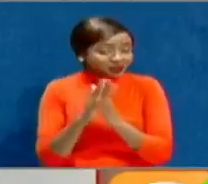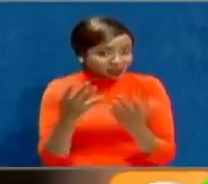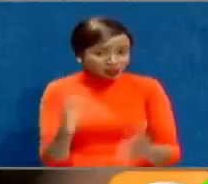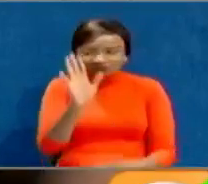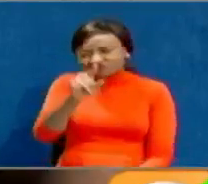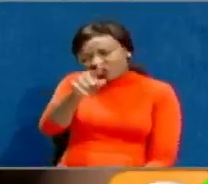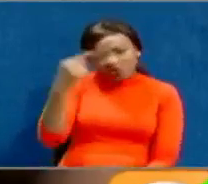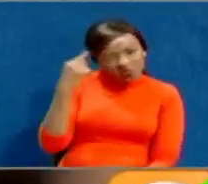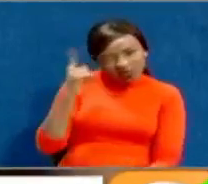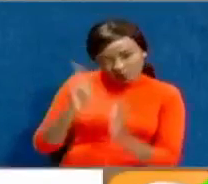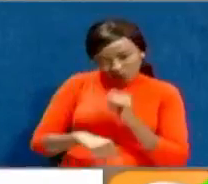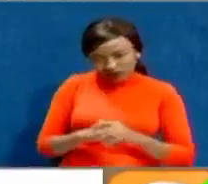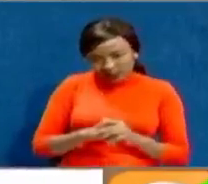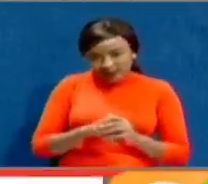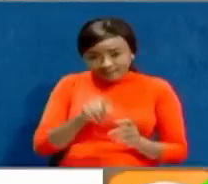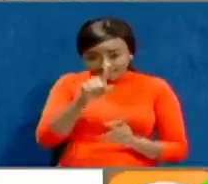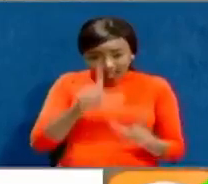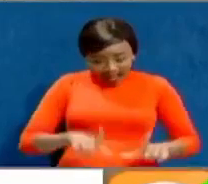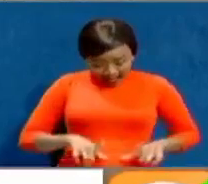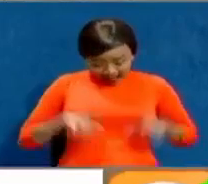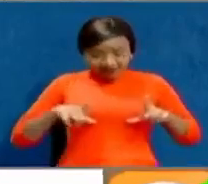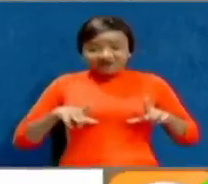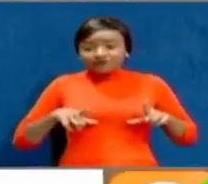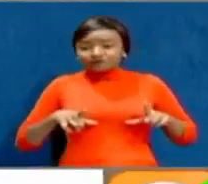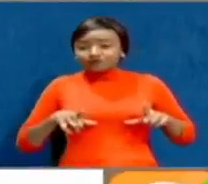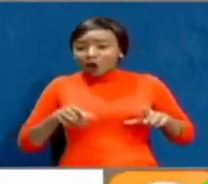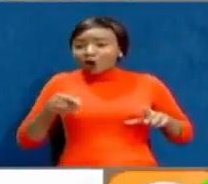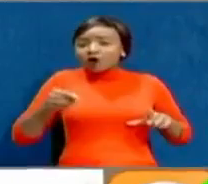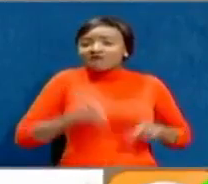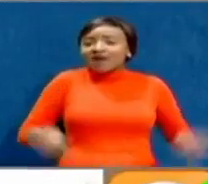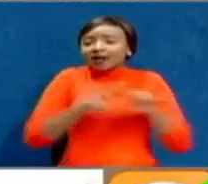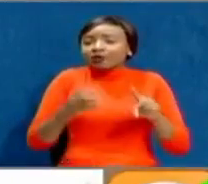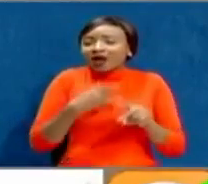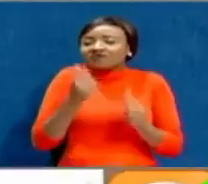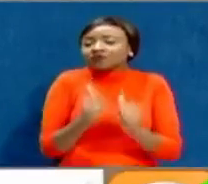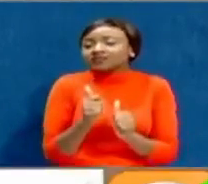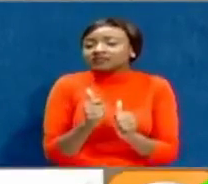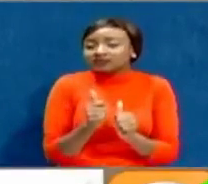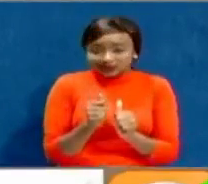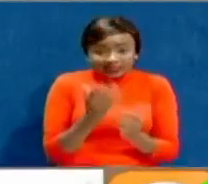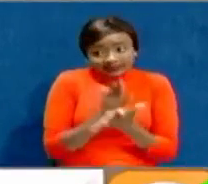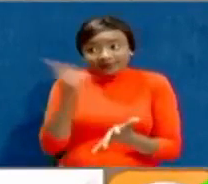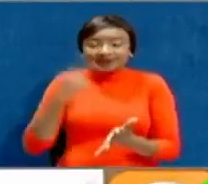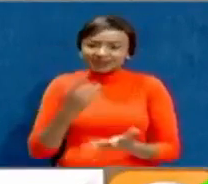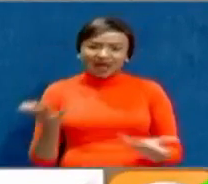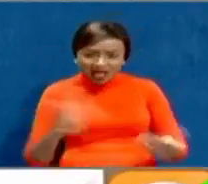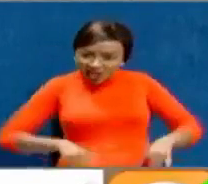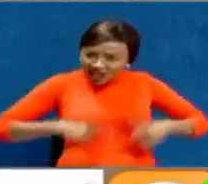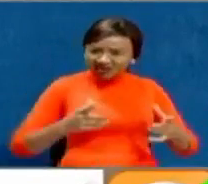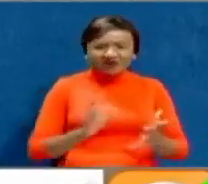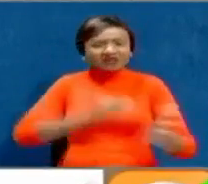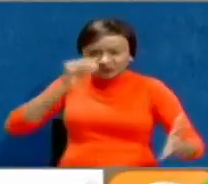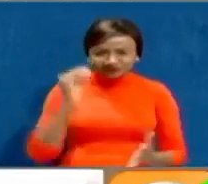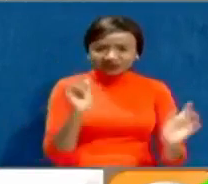Story. What would you say is the value of life? Well, some say you cannot put a value to it, but one woman in Kisii